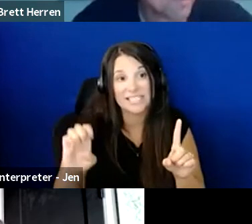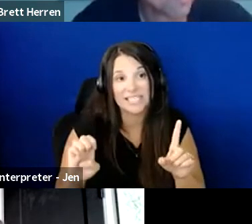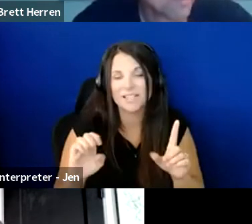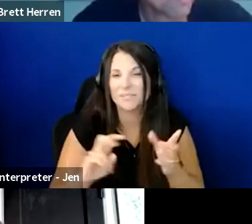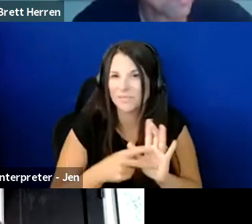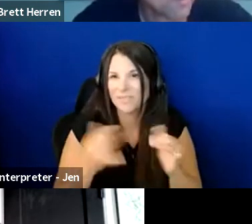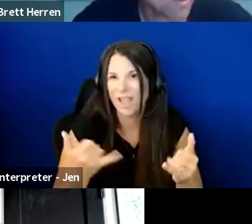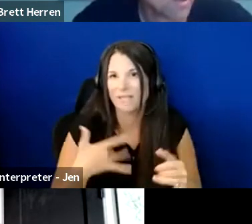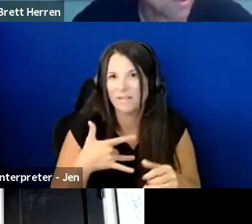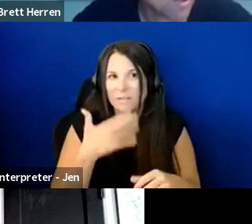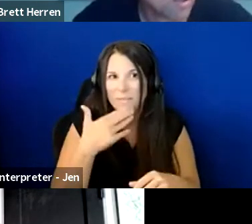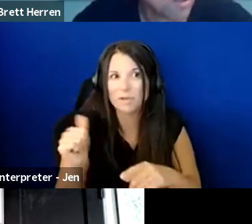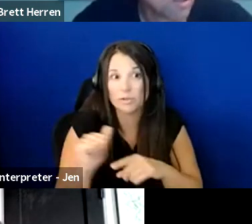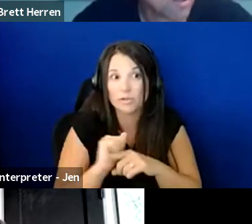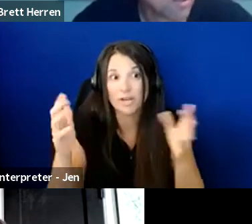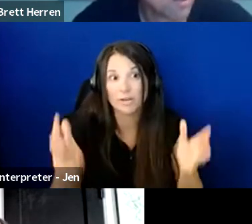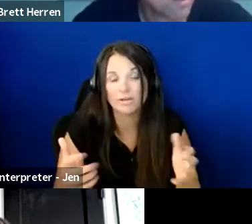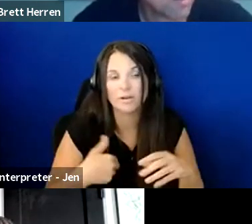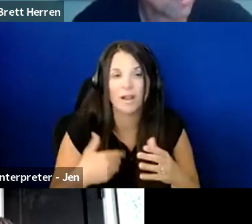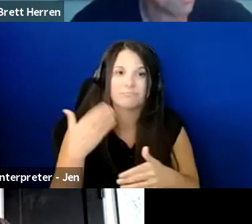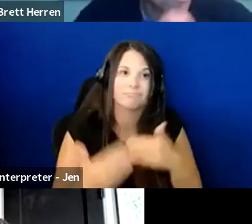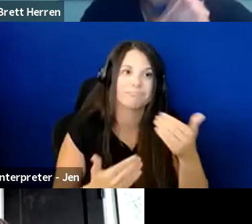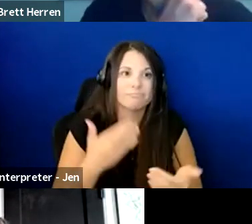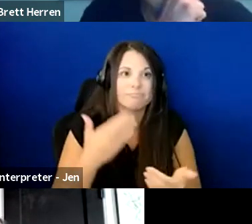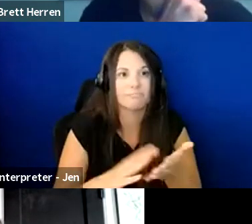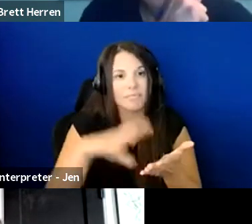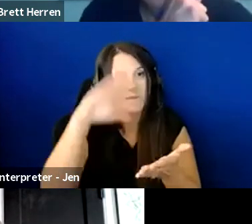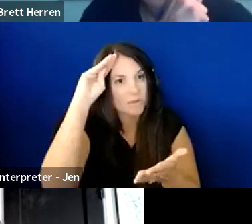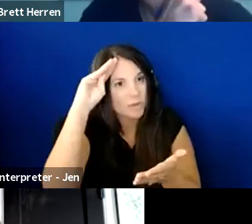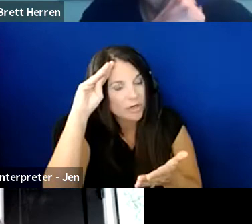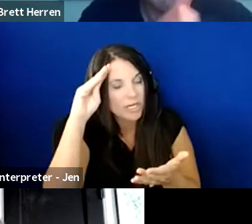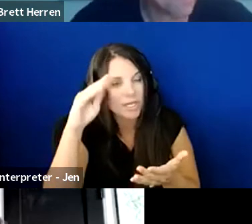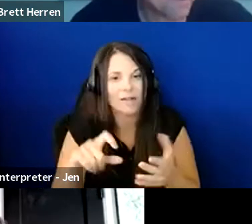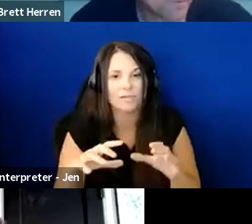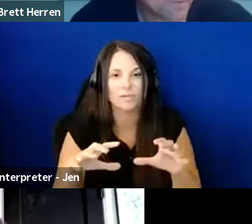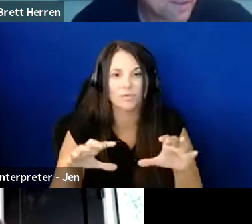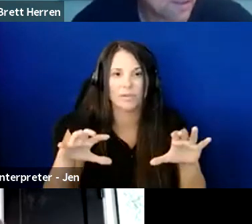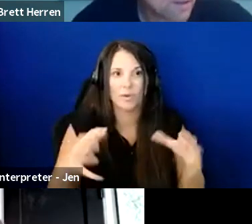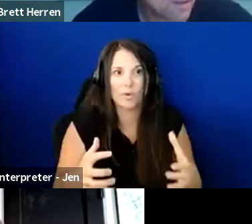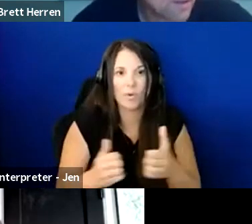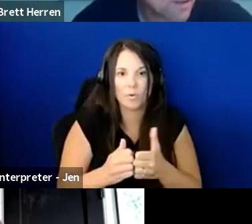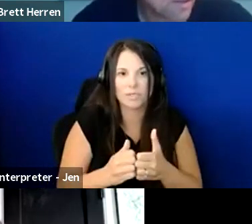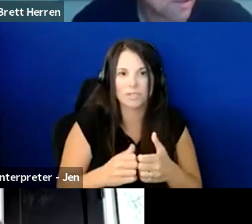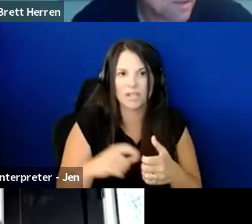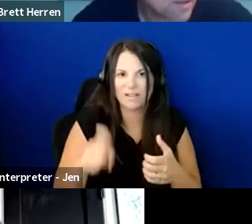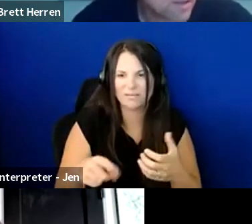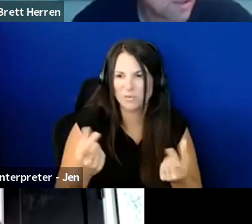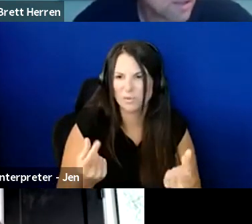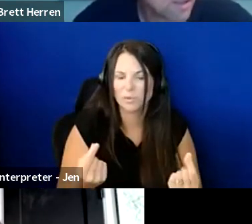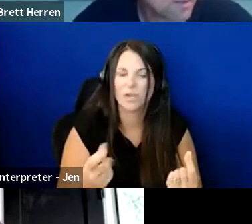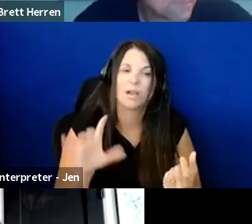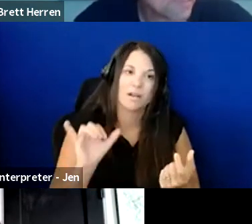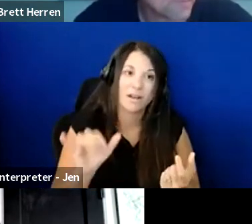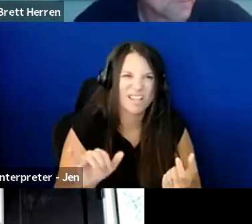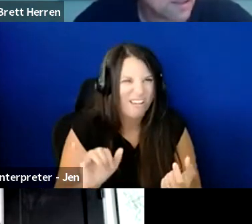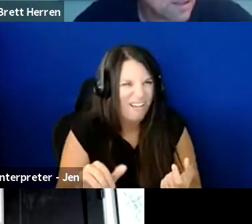because as I went through learning, what I had to walk through my cohorts with, I was like, oh, I forgot about that, or